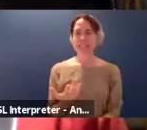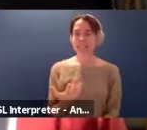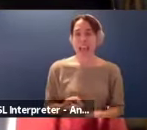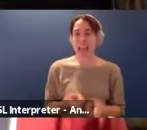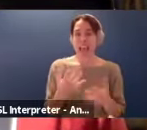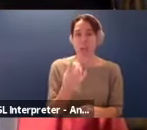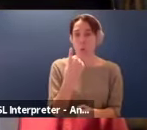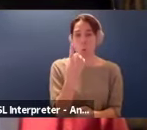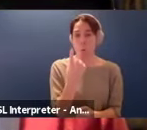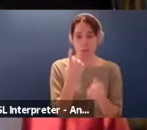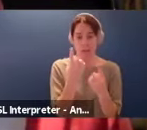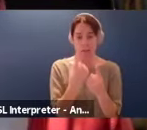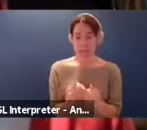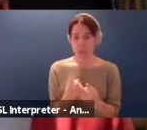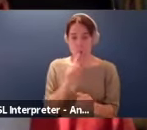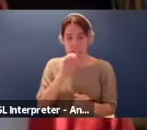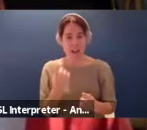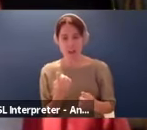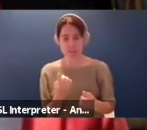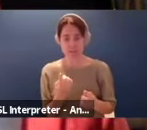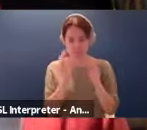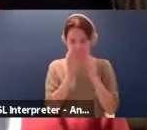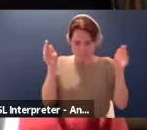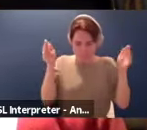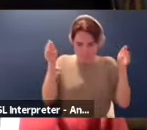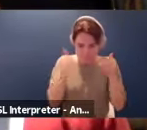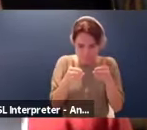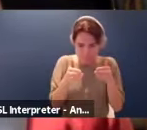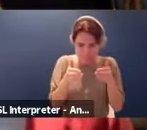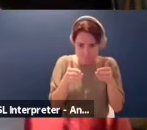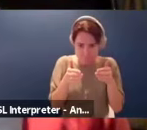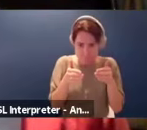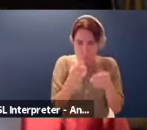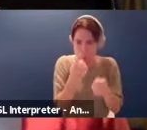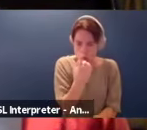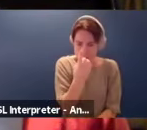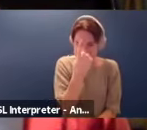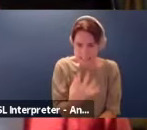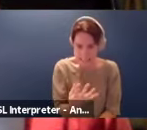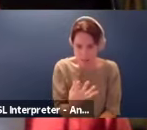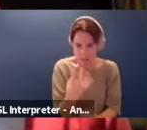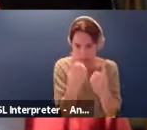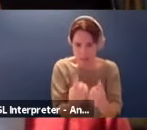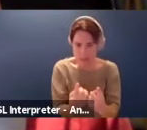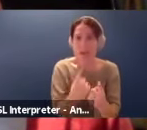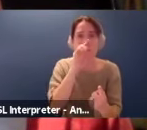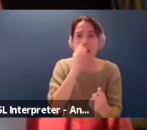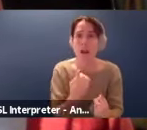can't be it it would be to limit um it would be to define the dharma in a particular um